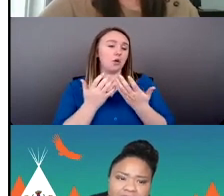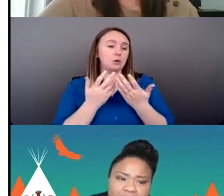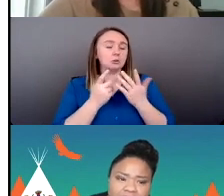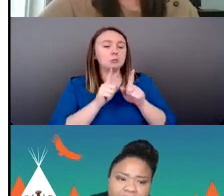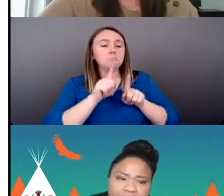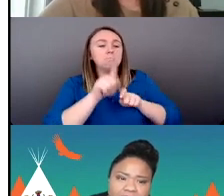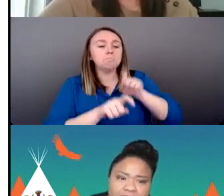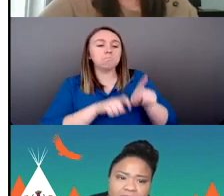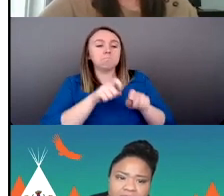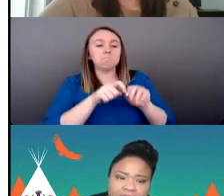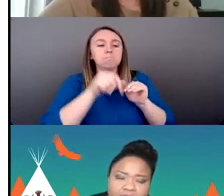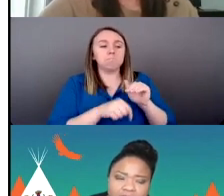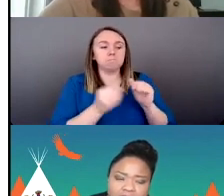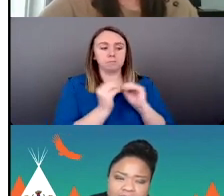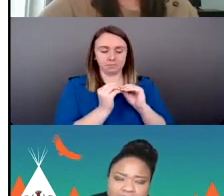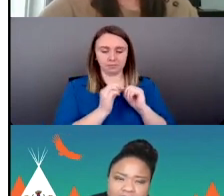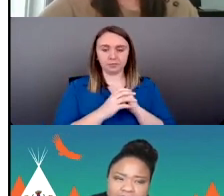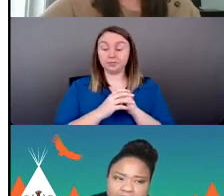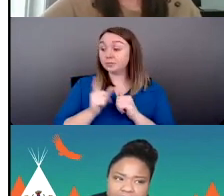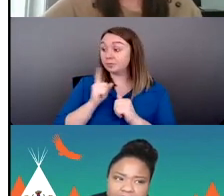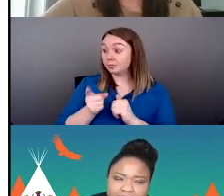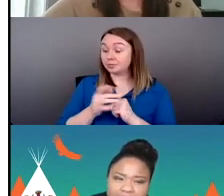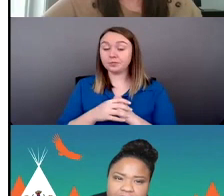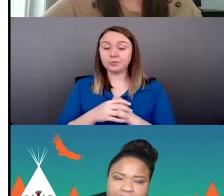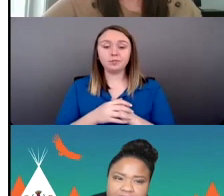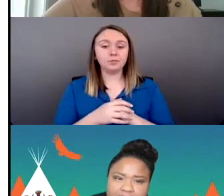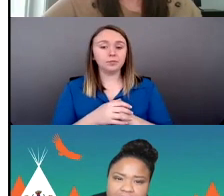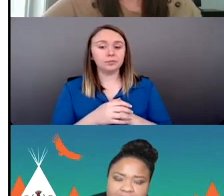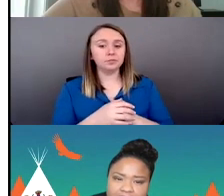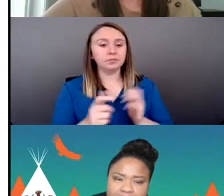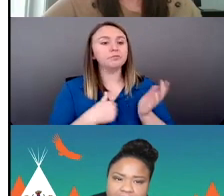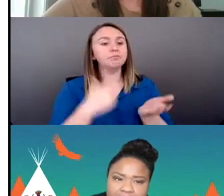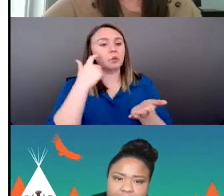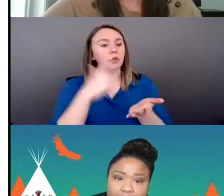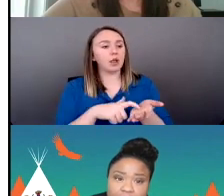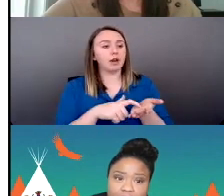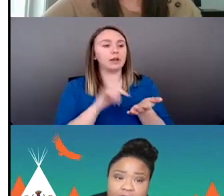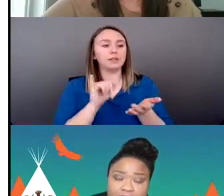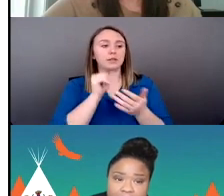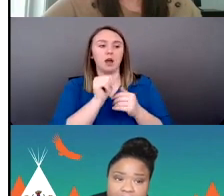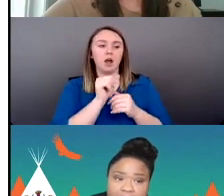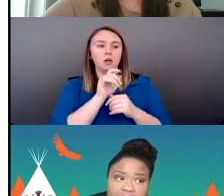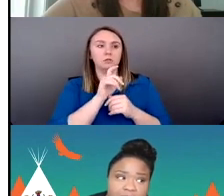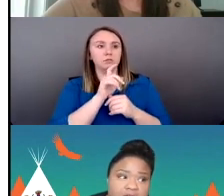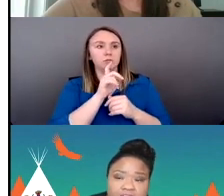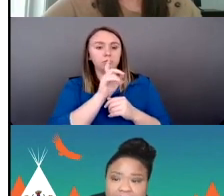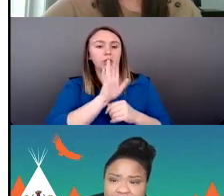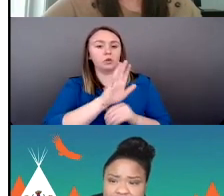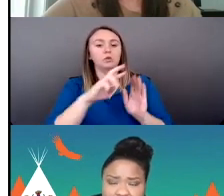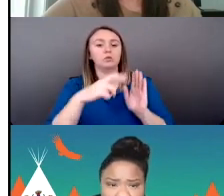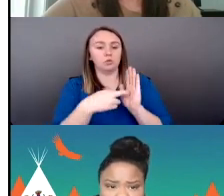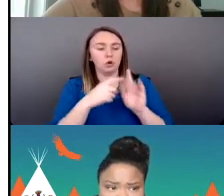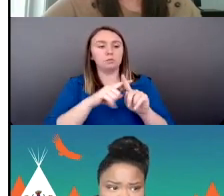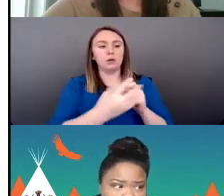bit deeper. Sure. I will contextualize the fact that I know that this is not necessarily your role, but it is part of the